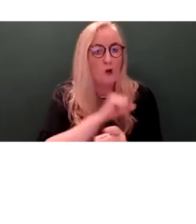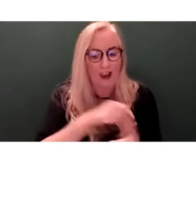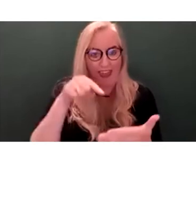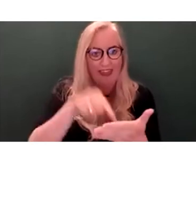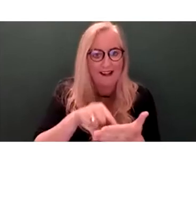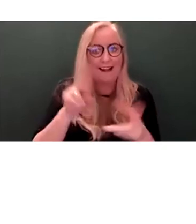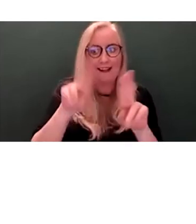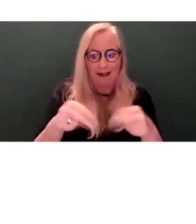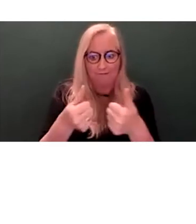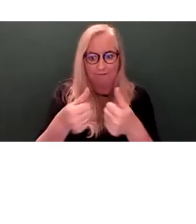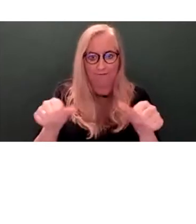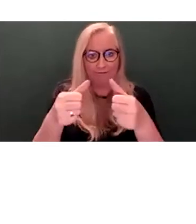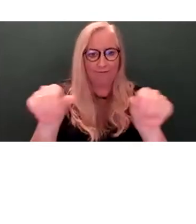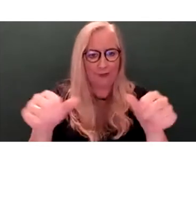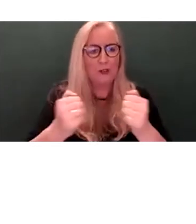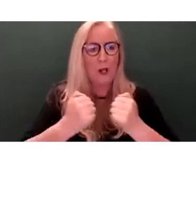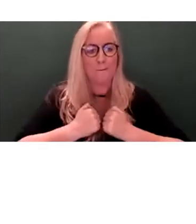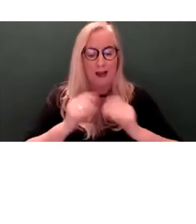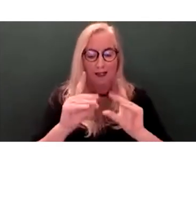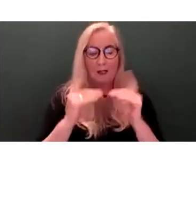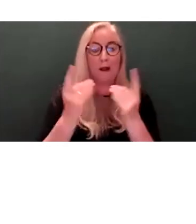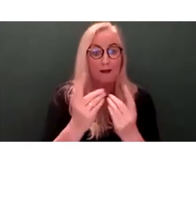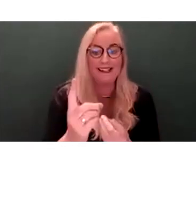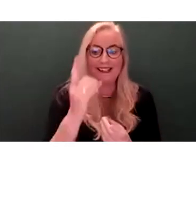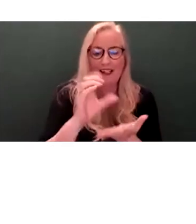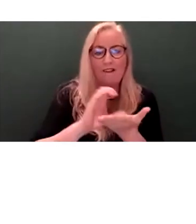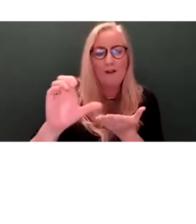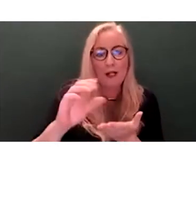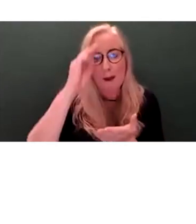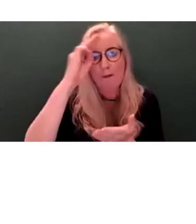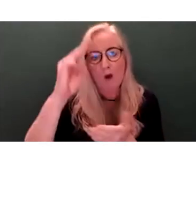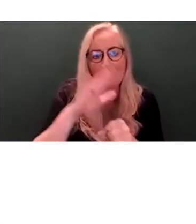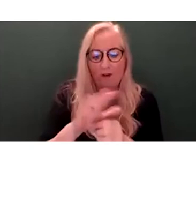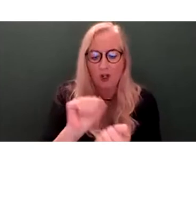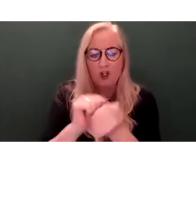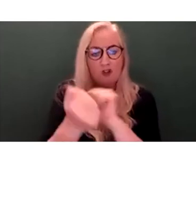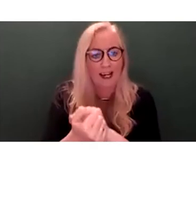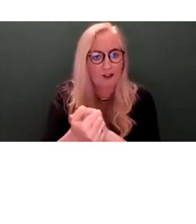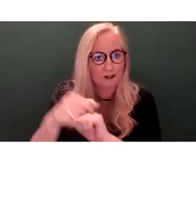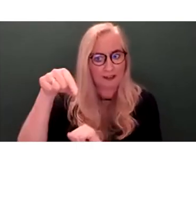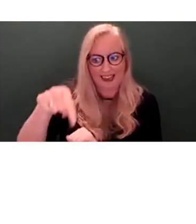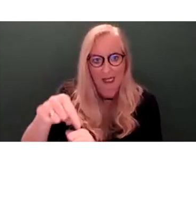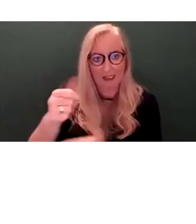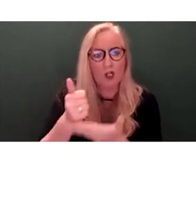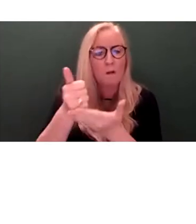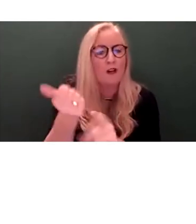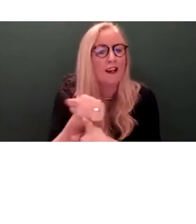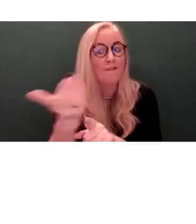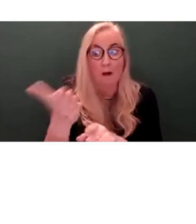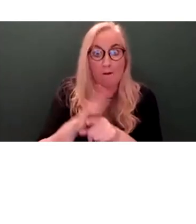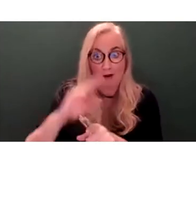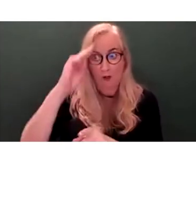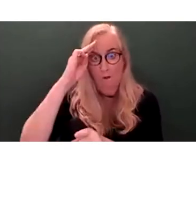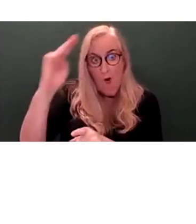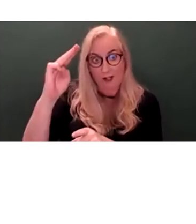done. My own department has funded the Employers for Change service, which is a support available for employers